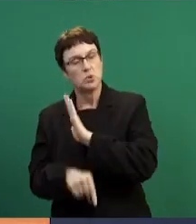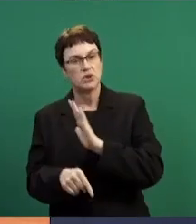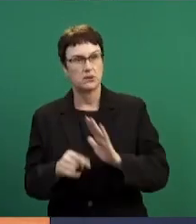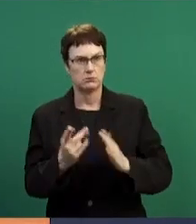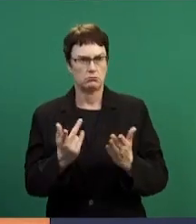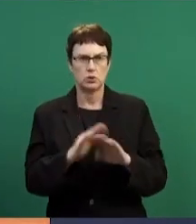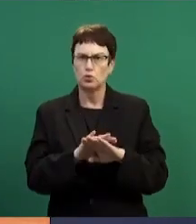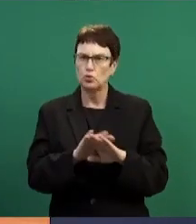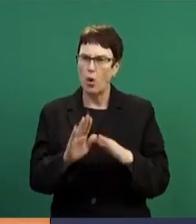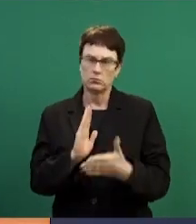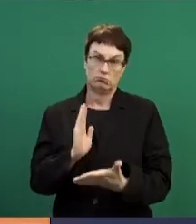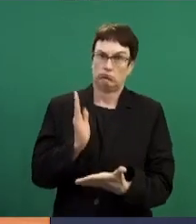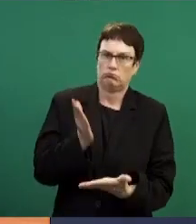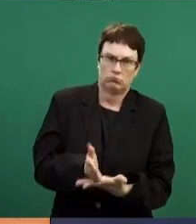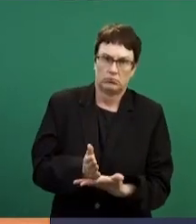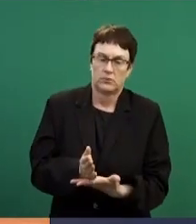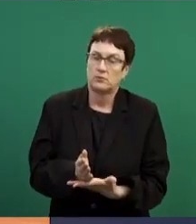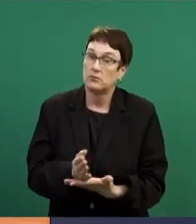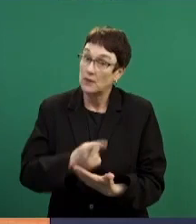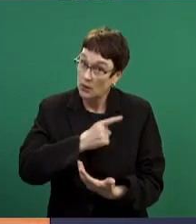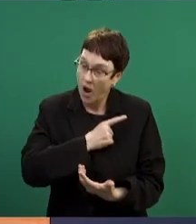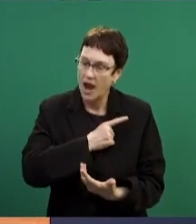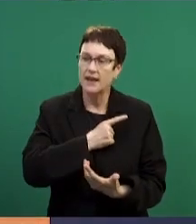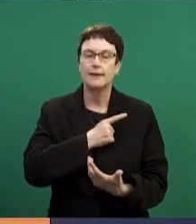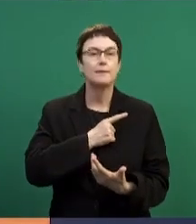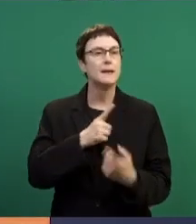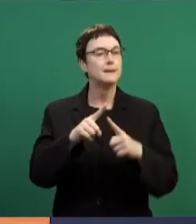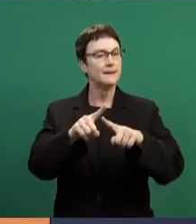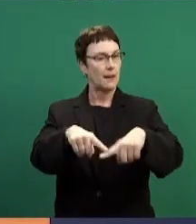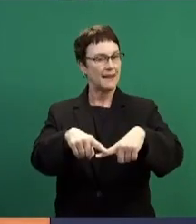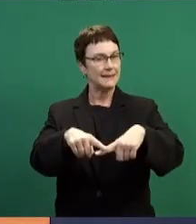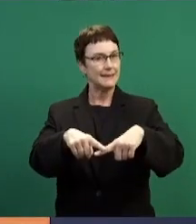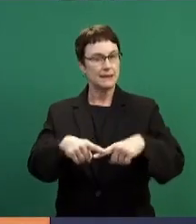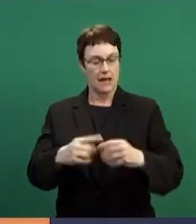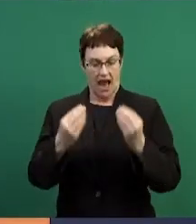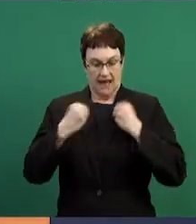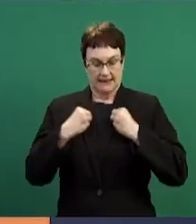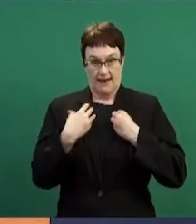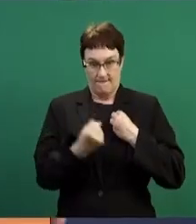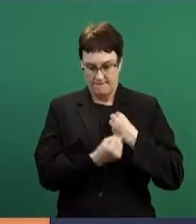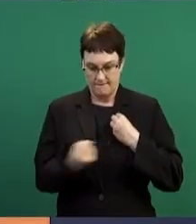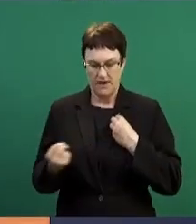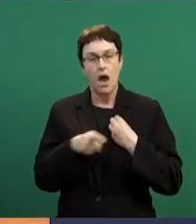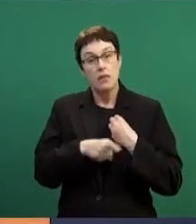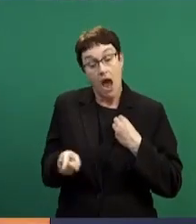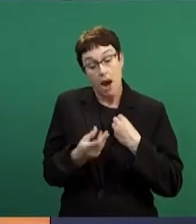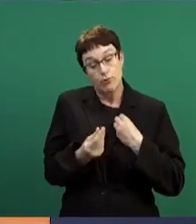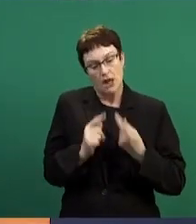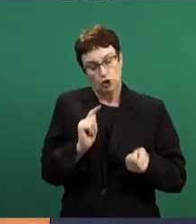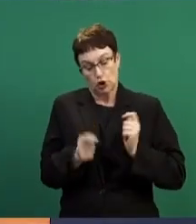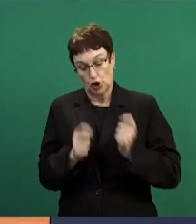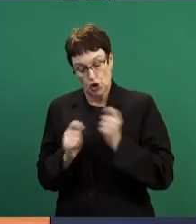because it is profits from the change in prices of assets. Let me put